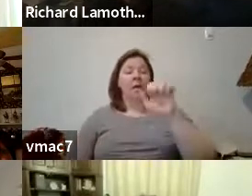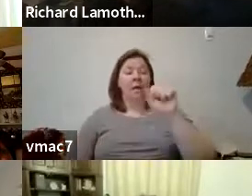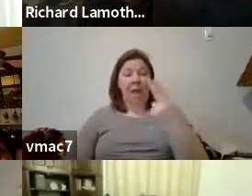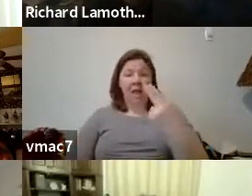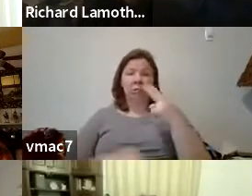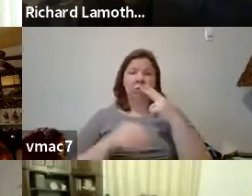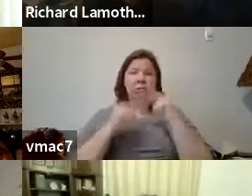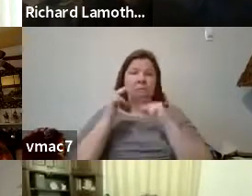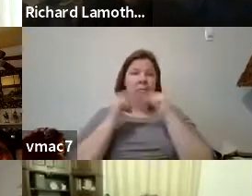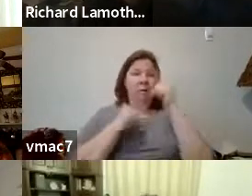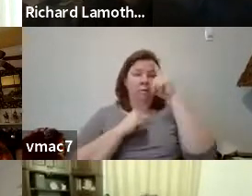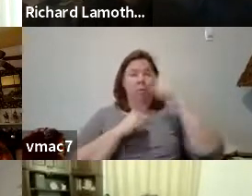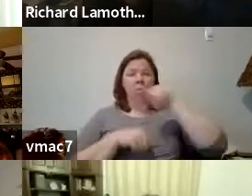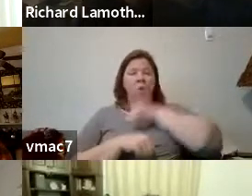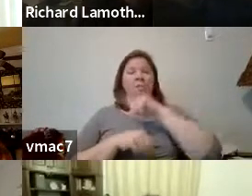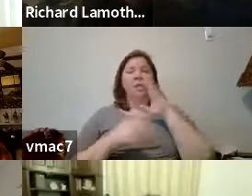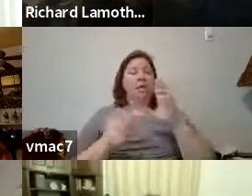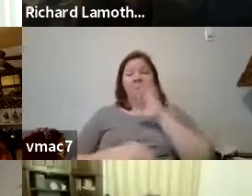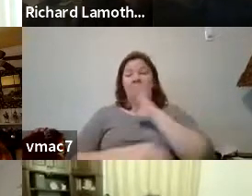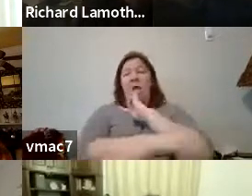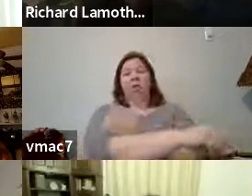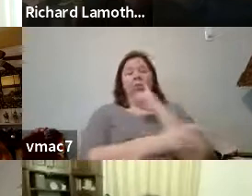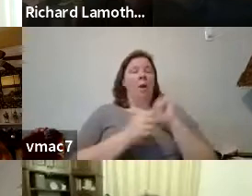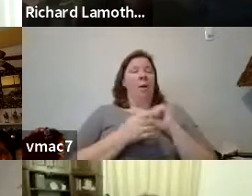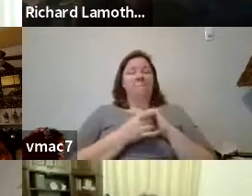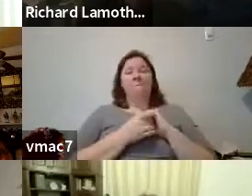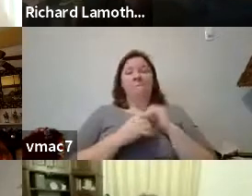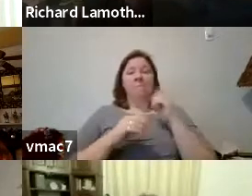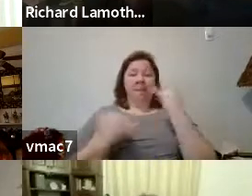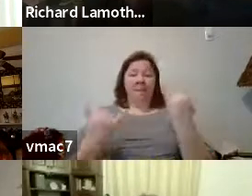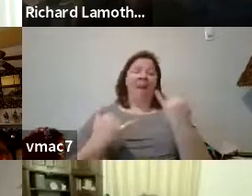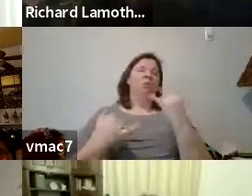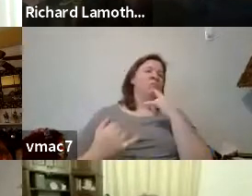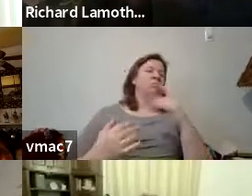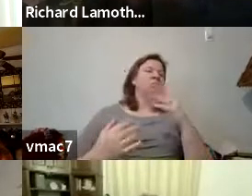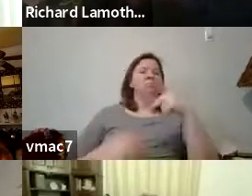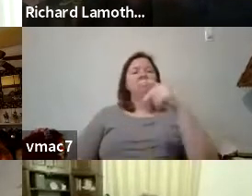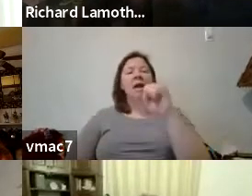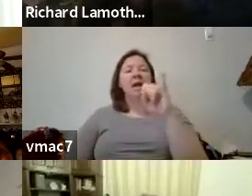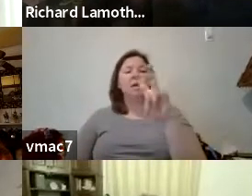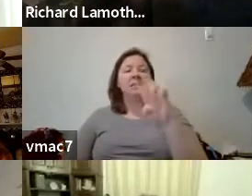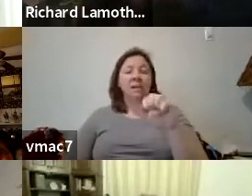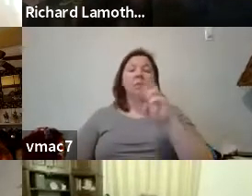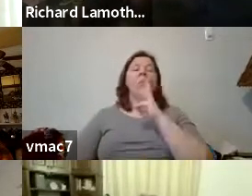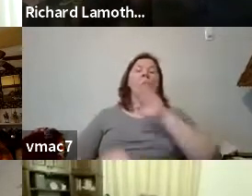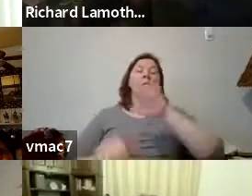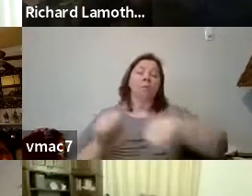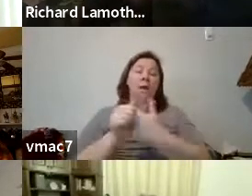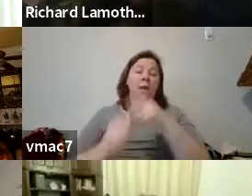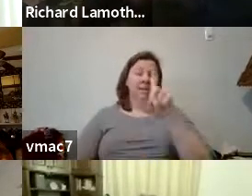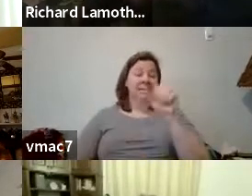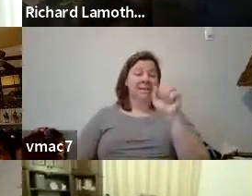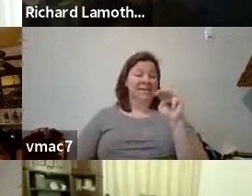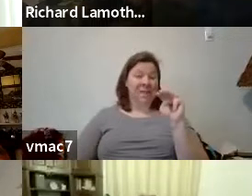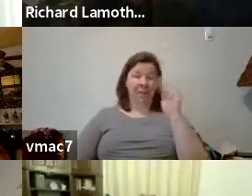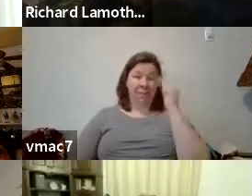like kinetic energy is going to be released. Right now it's passive energy. It's water behind the dam, and they're going to open the